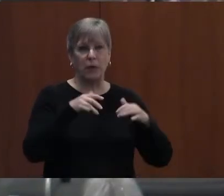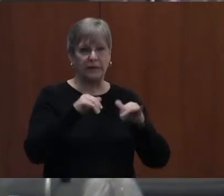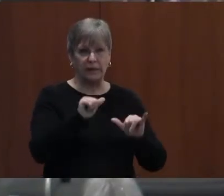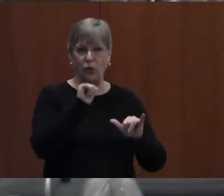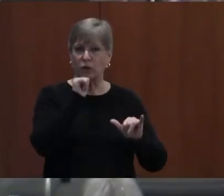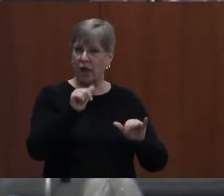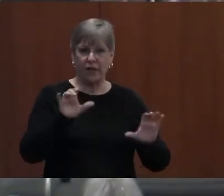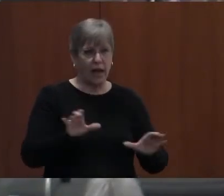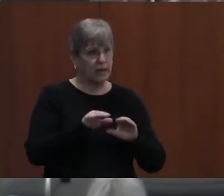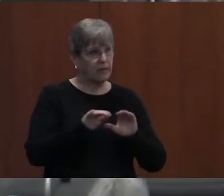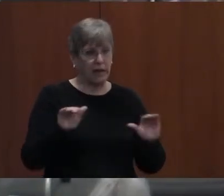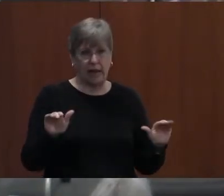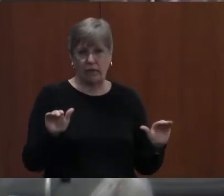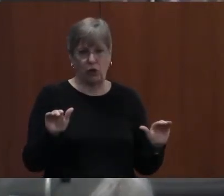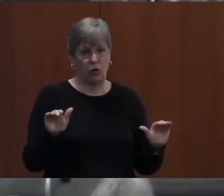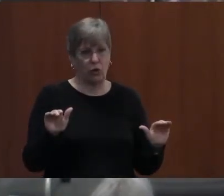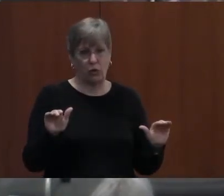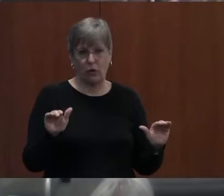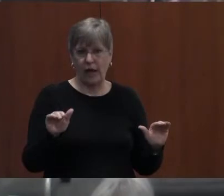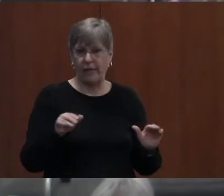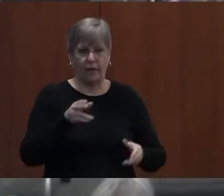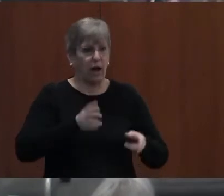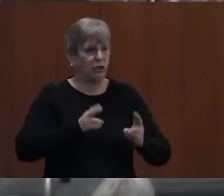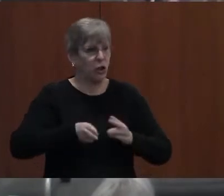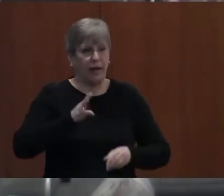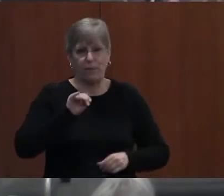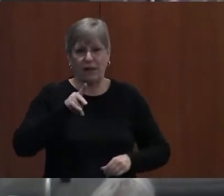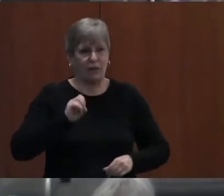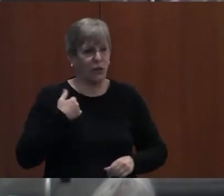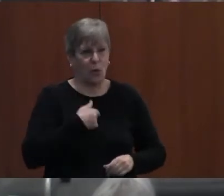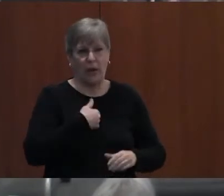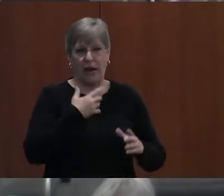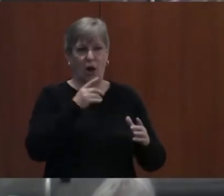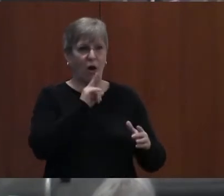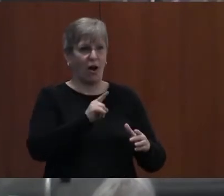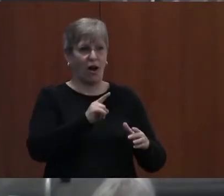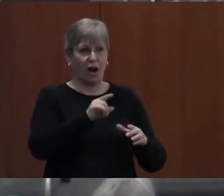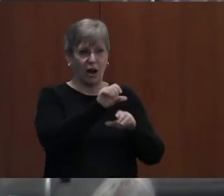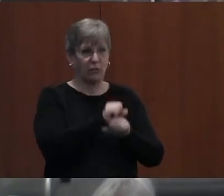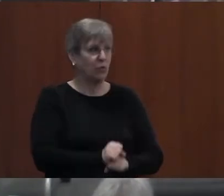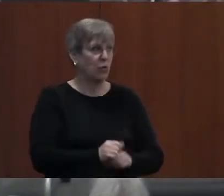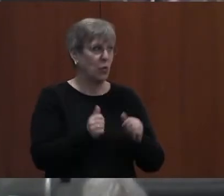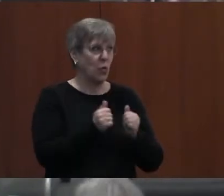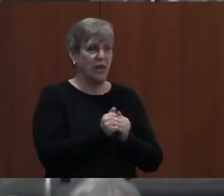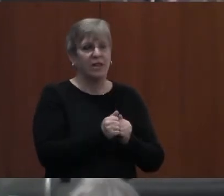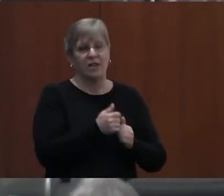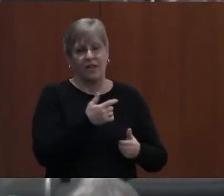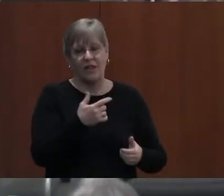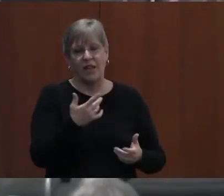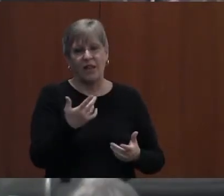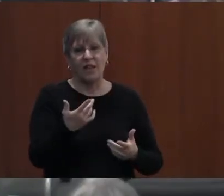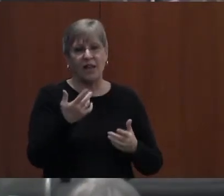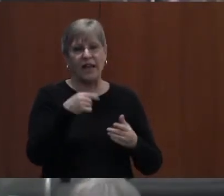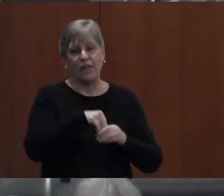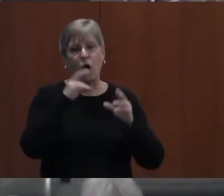not the activity level and the bustling that we're used to in the legislative halls. The Senate is